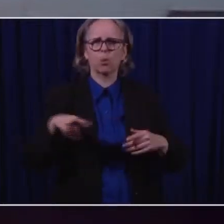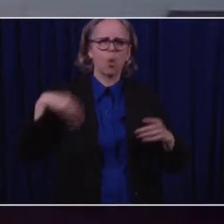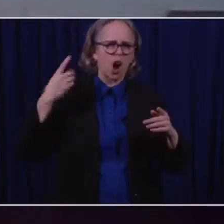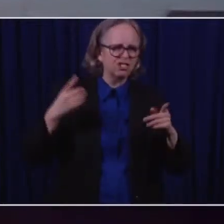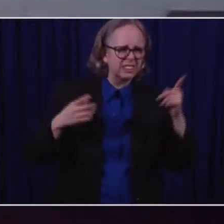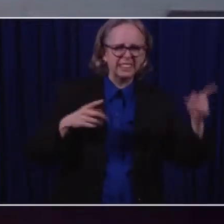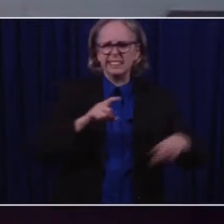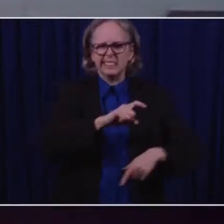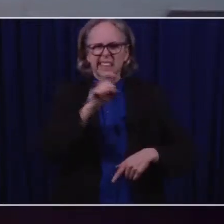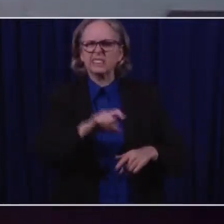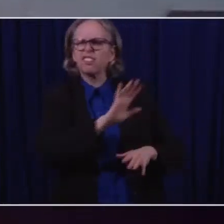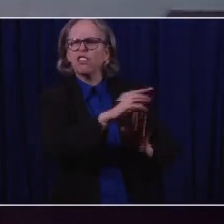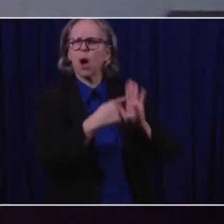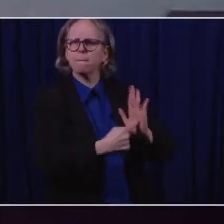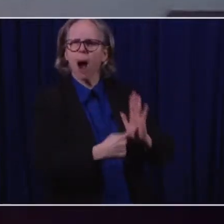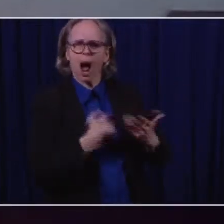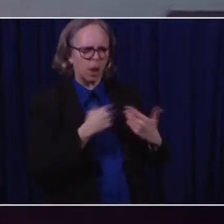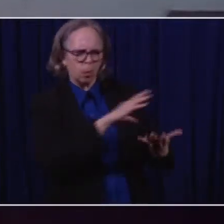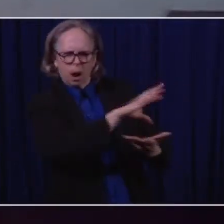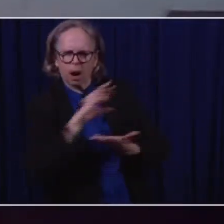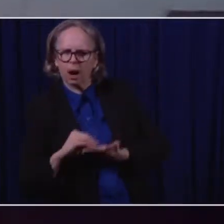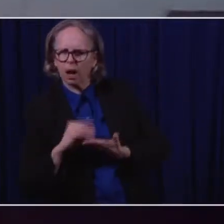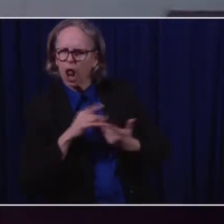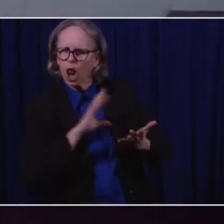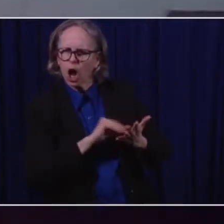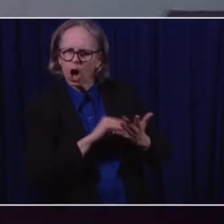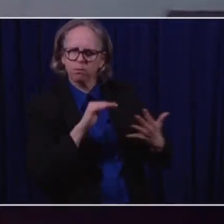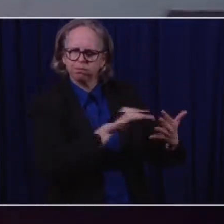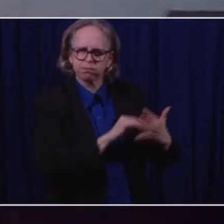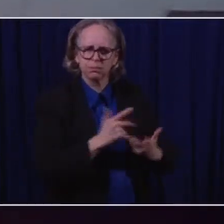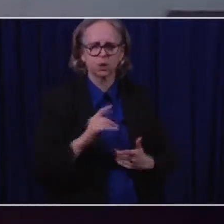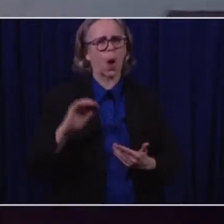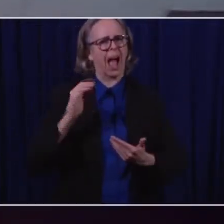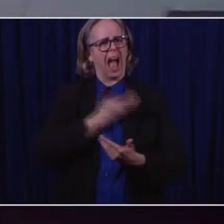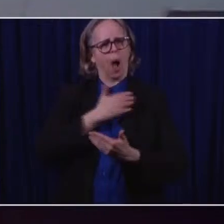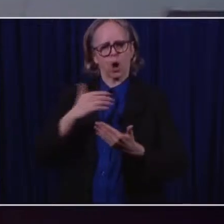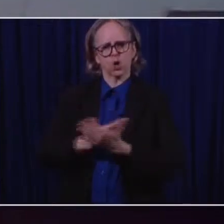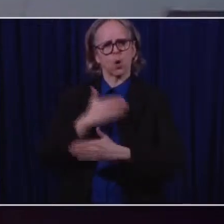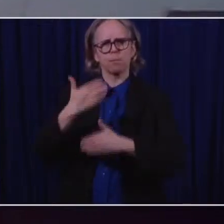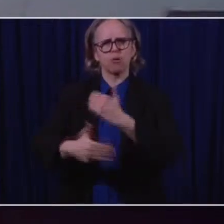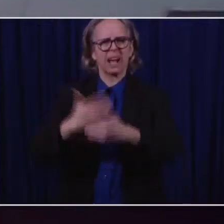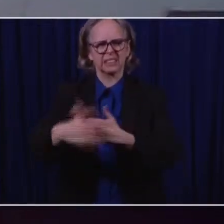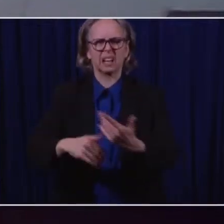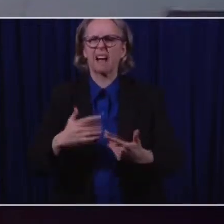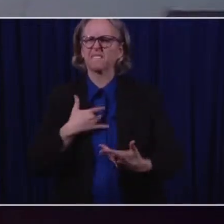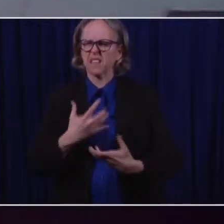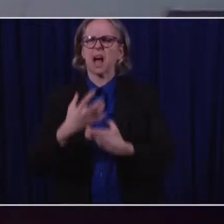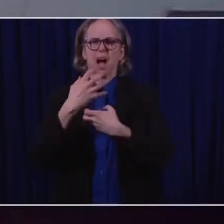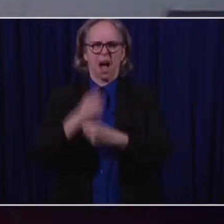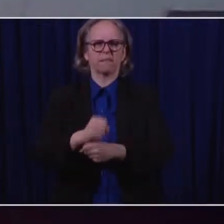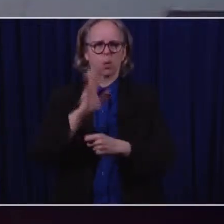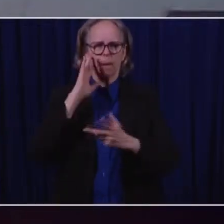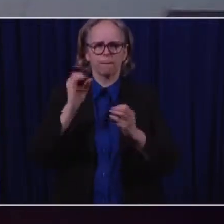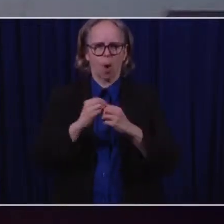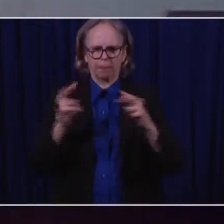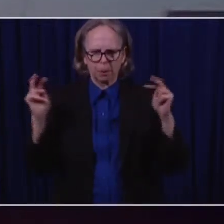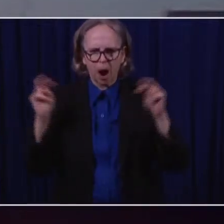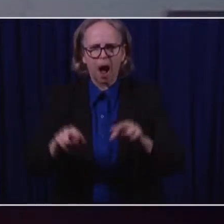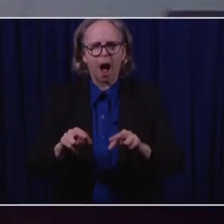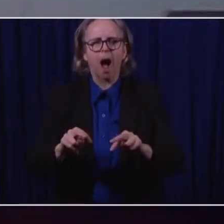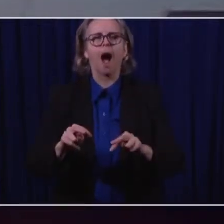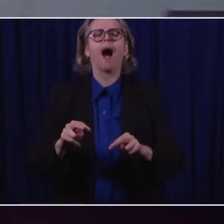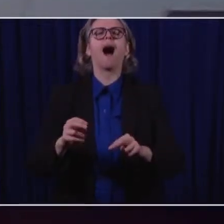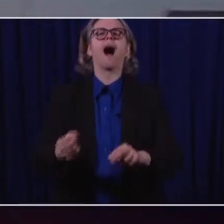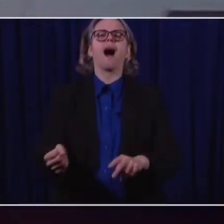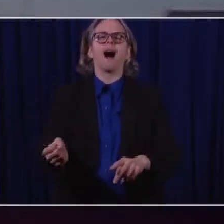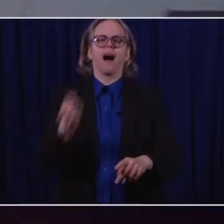quite confident of the new processes we have in place and the new eyes on this. And certainly this will look